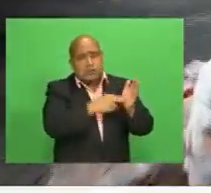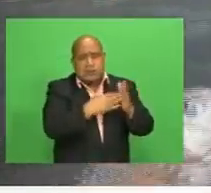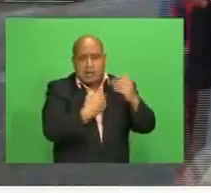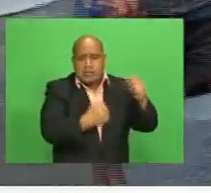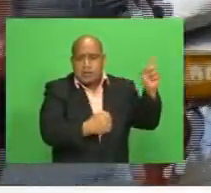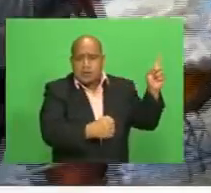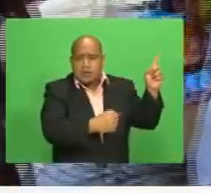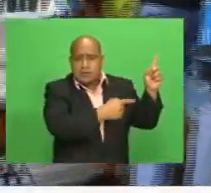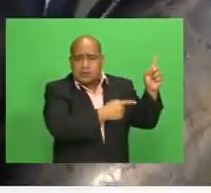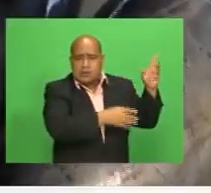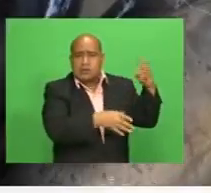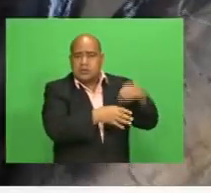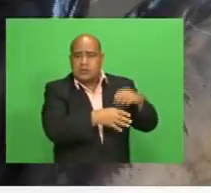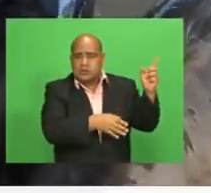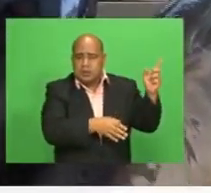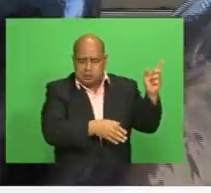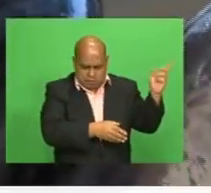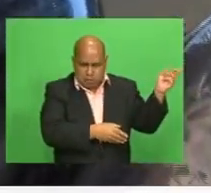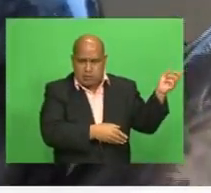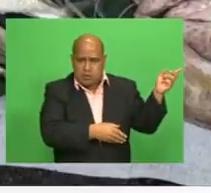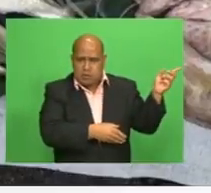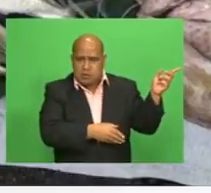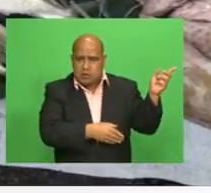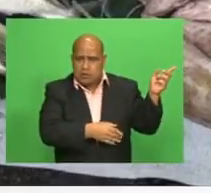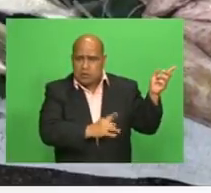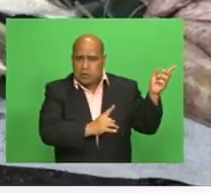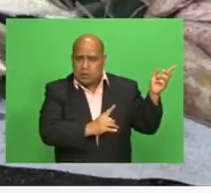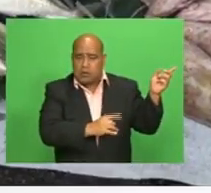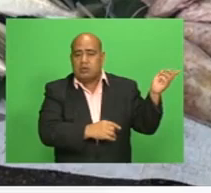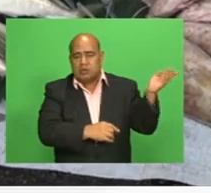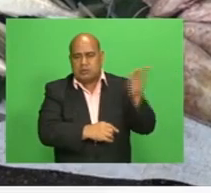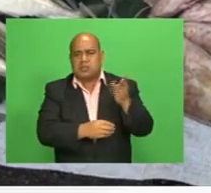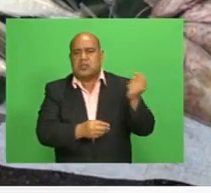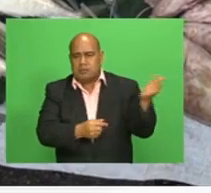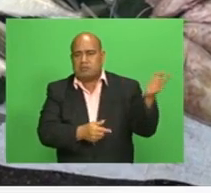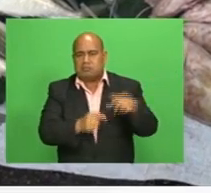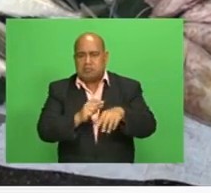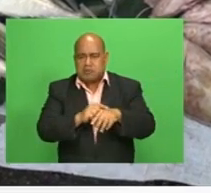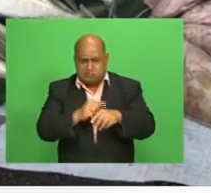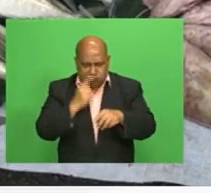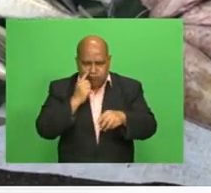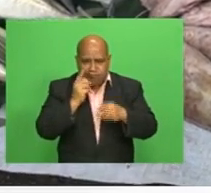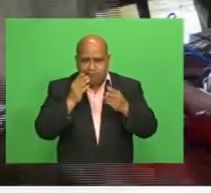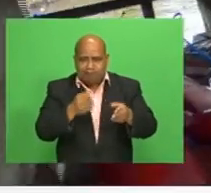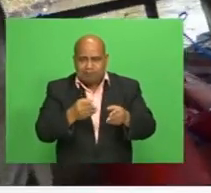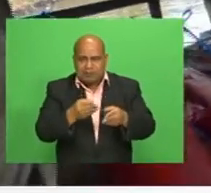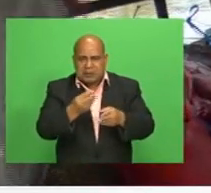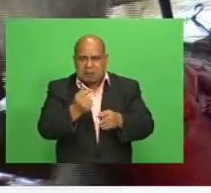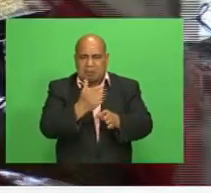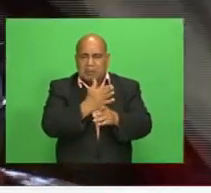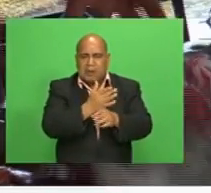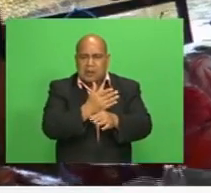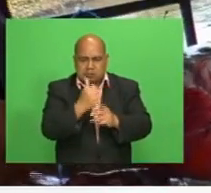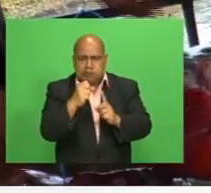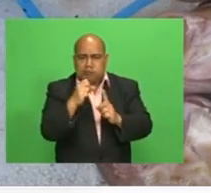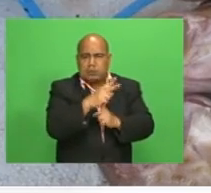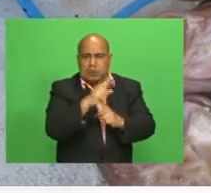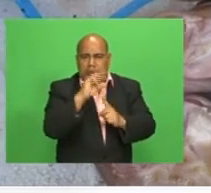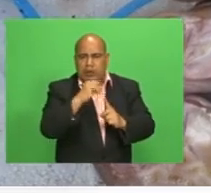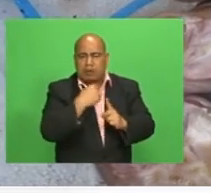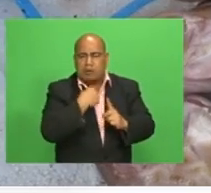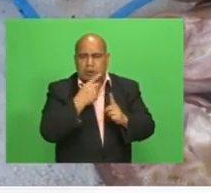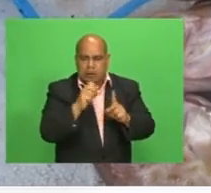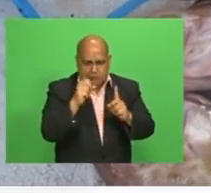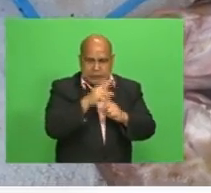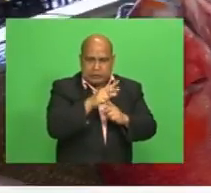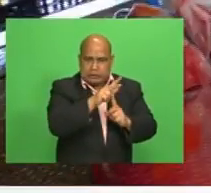this time, some fish are poisonous, but they can't confirm if the claims made by New Zealand are true. Reports from New Zealand suggested